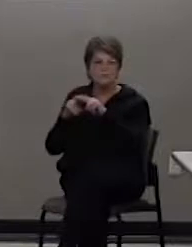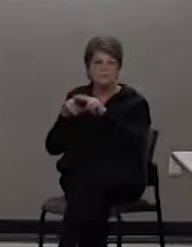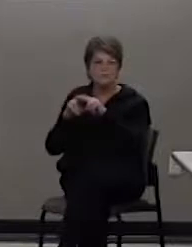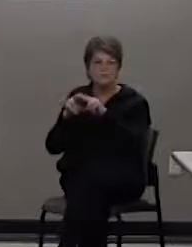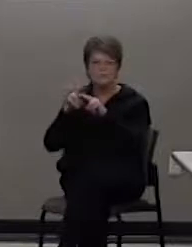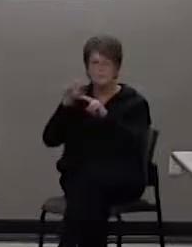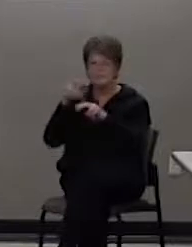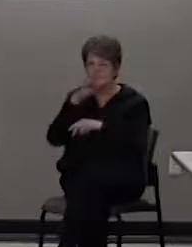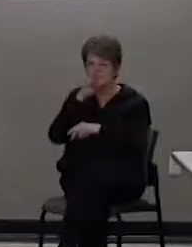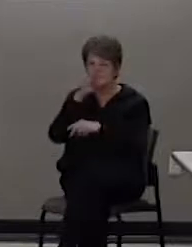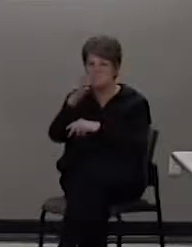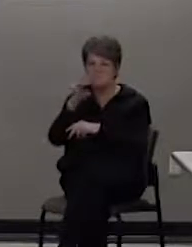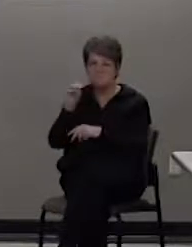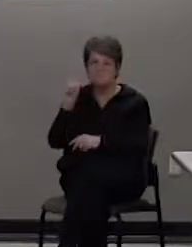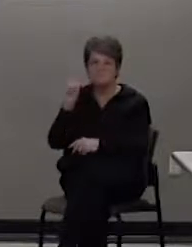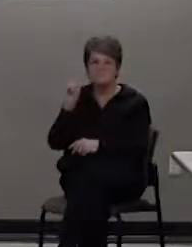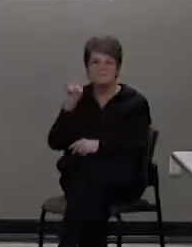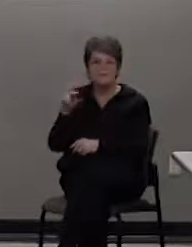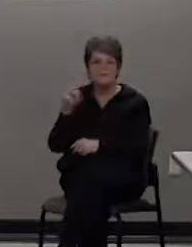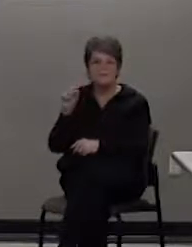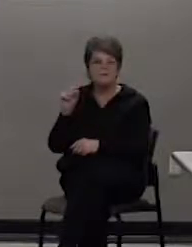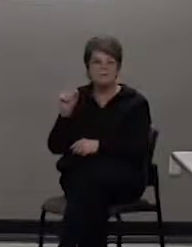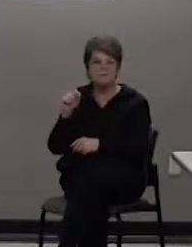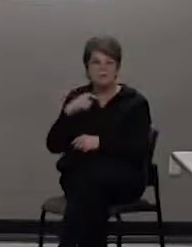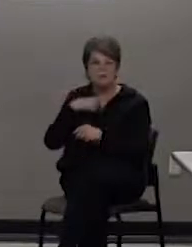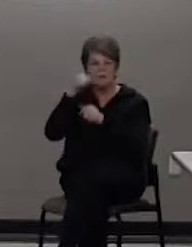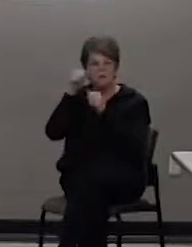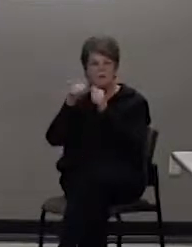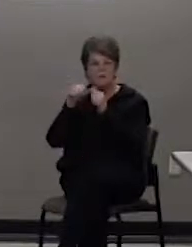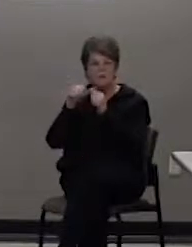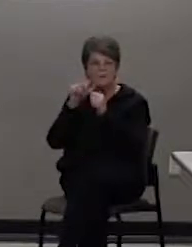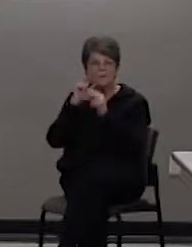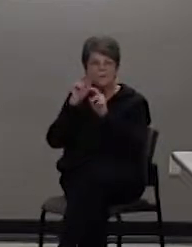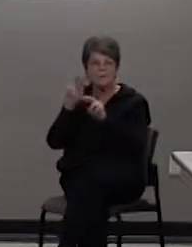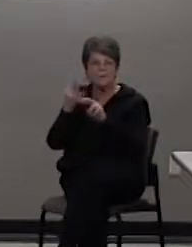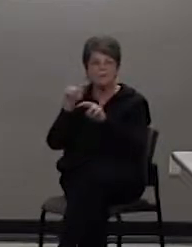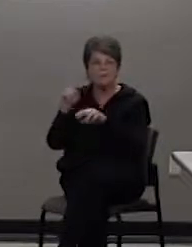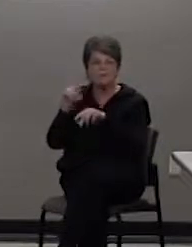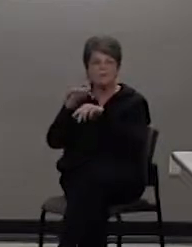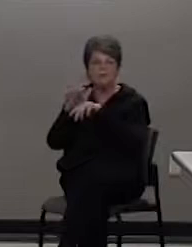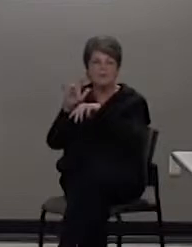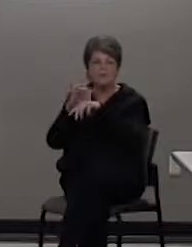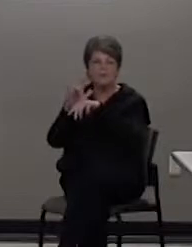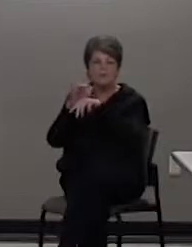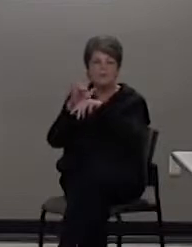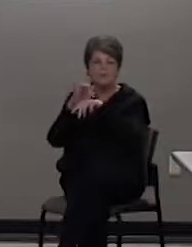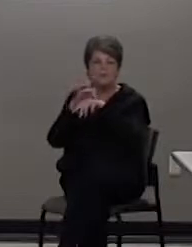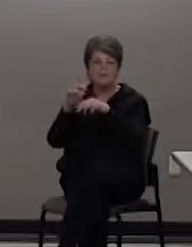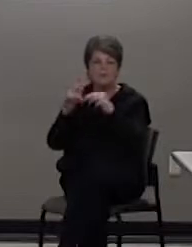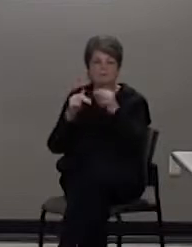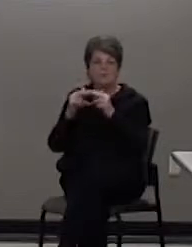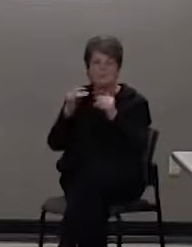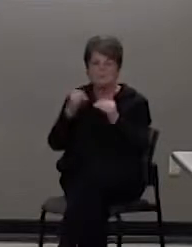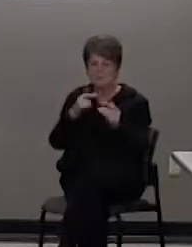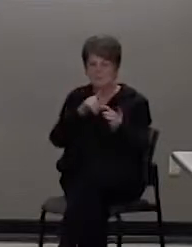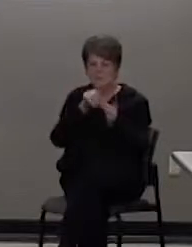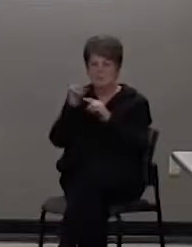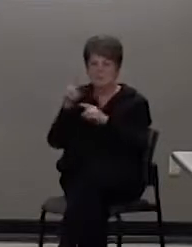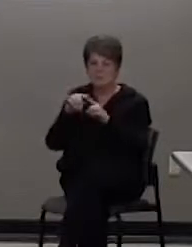ran right down through Main Street. And I remember looking at the empty building. Go to Midway